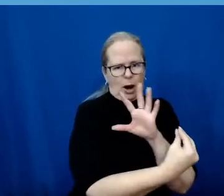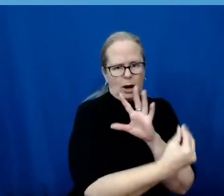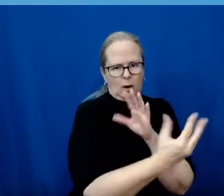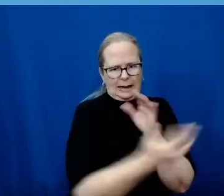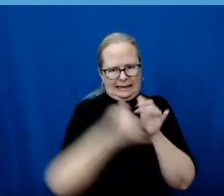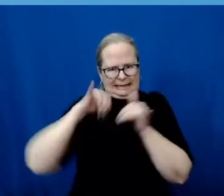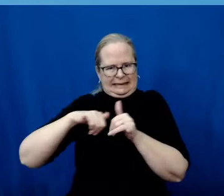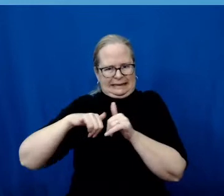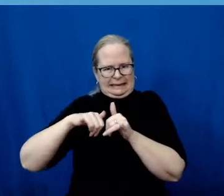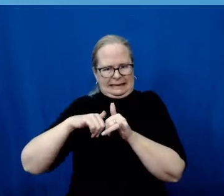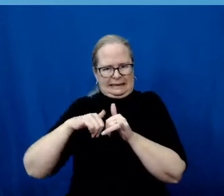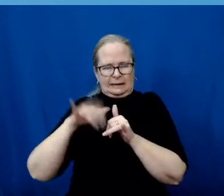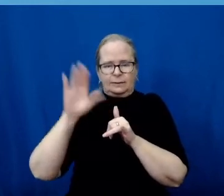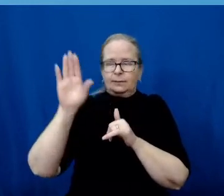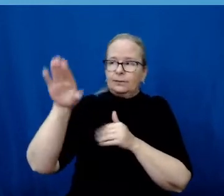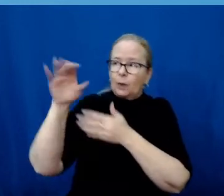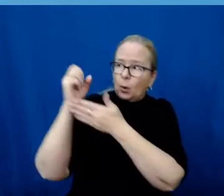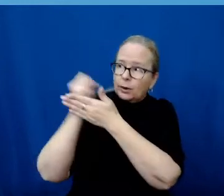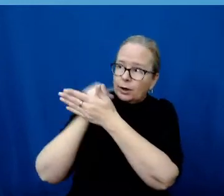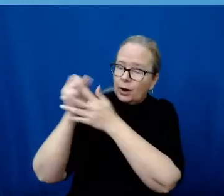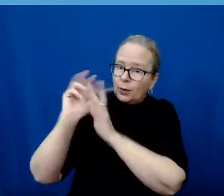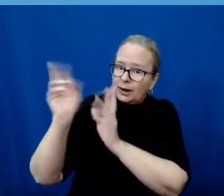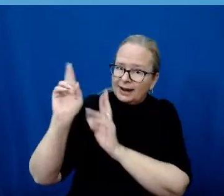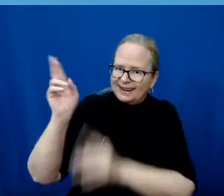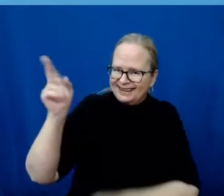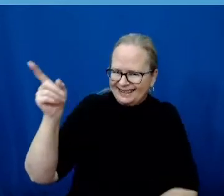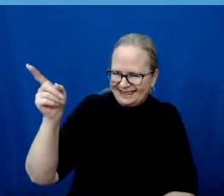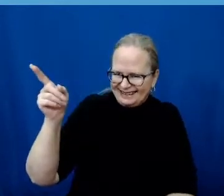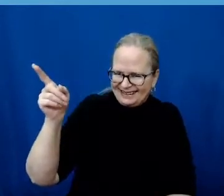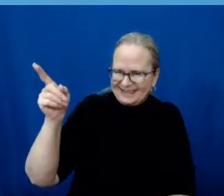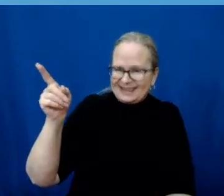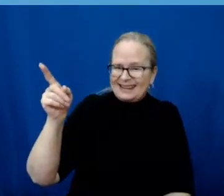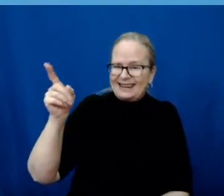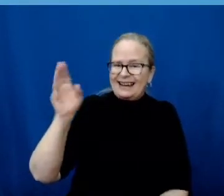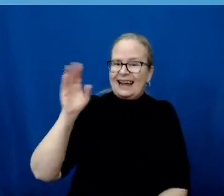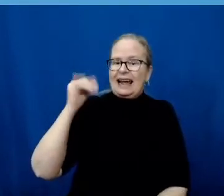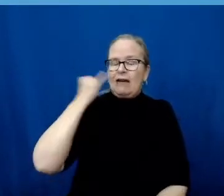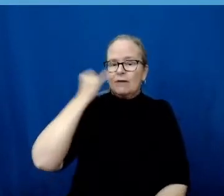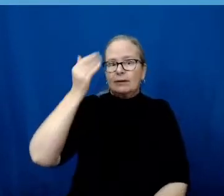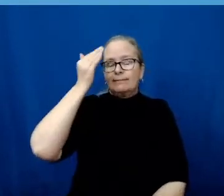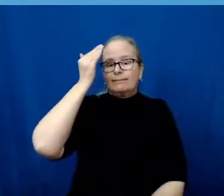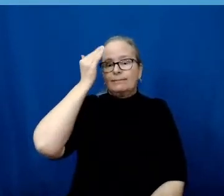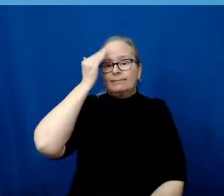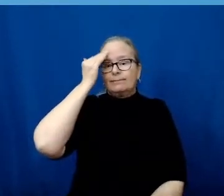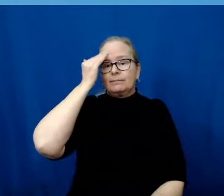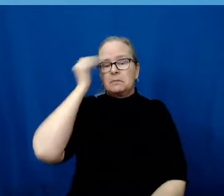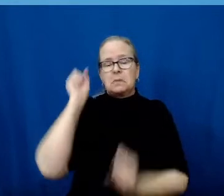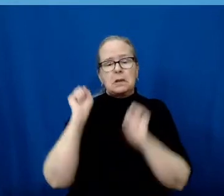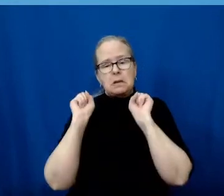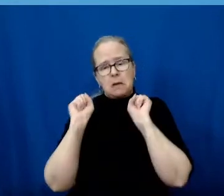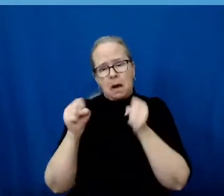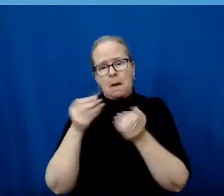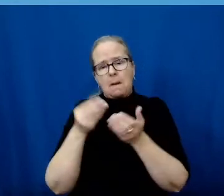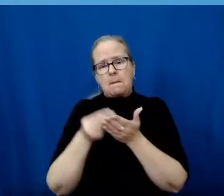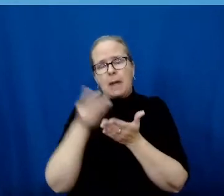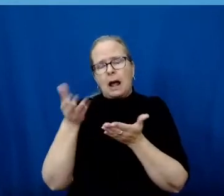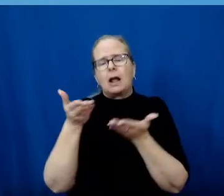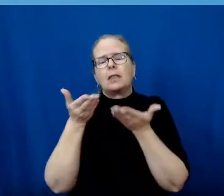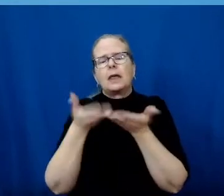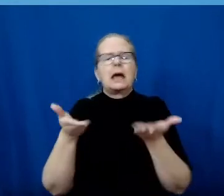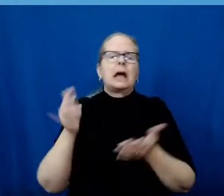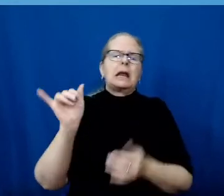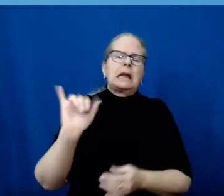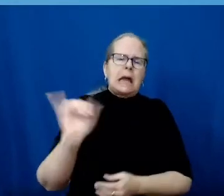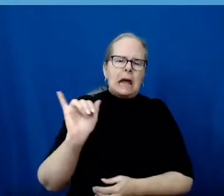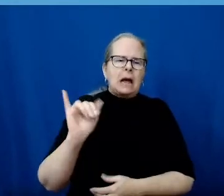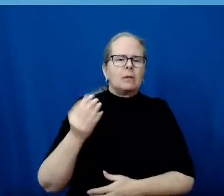there's elevated things that you can buy. For those that are on limited budgets, rest assured that you can build